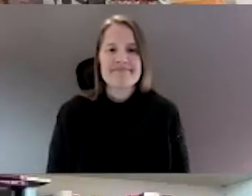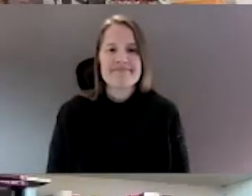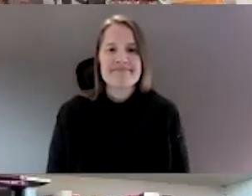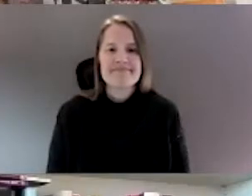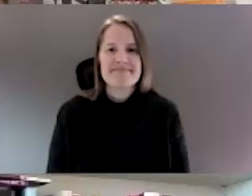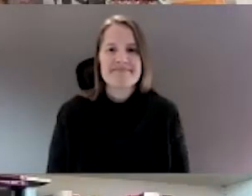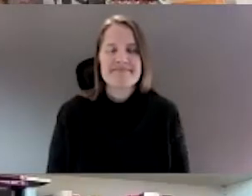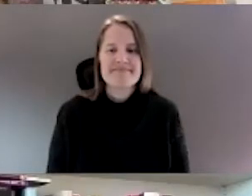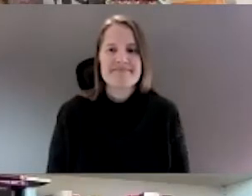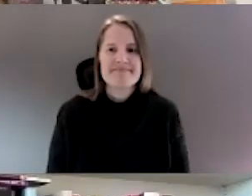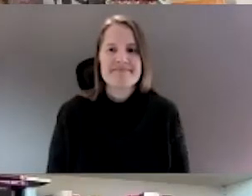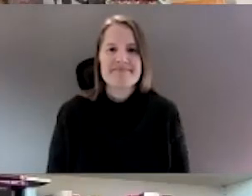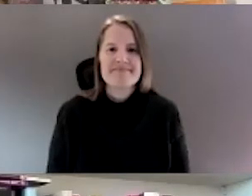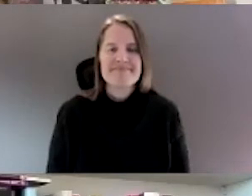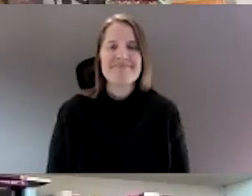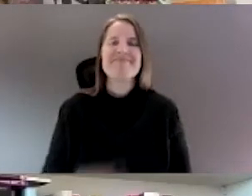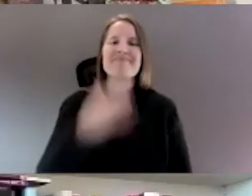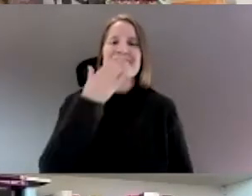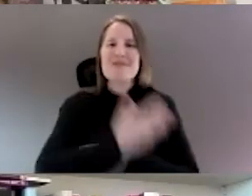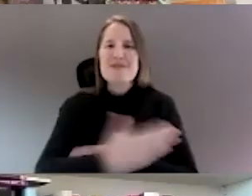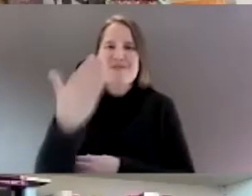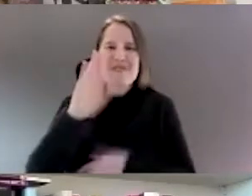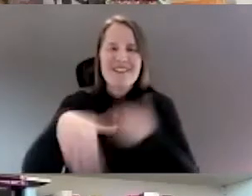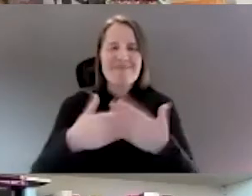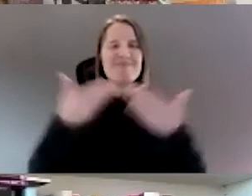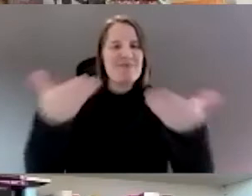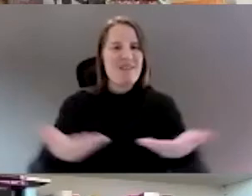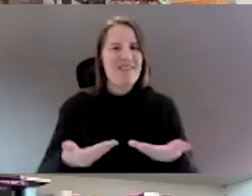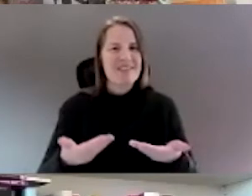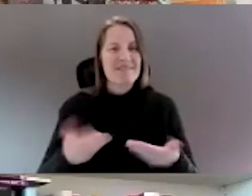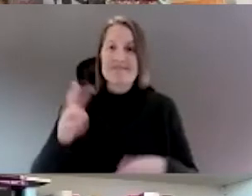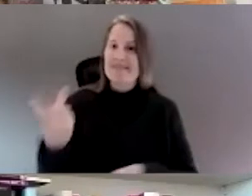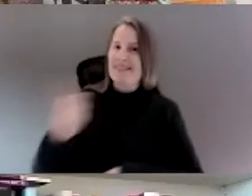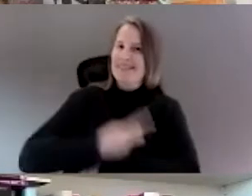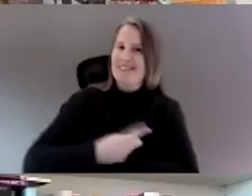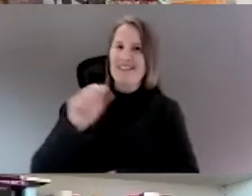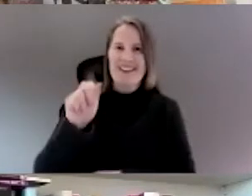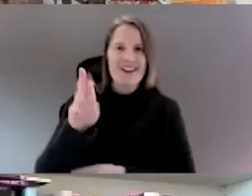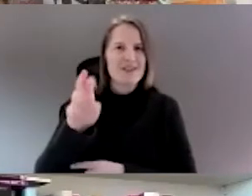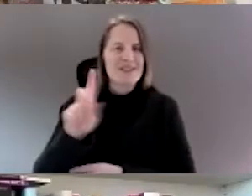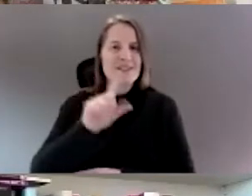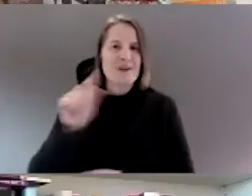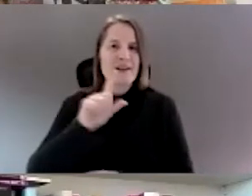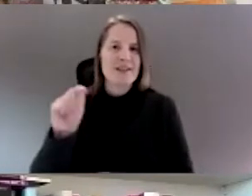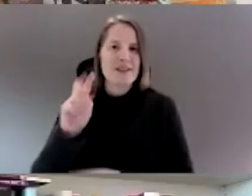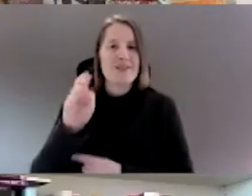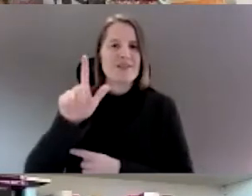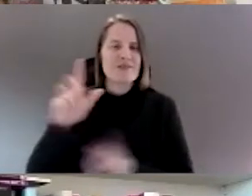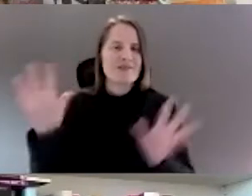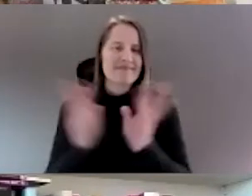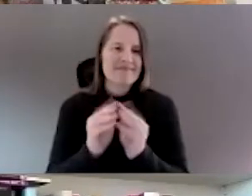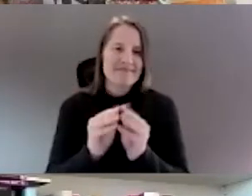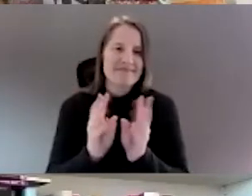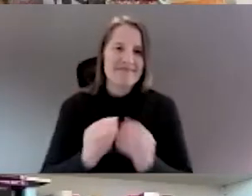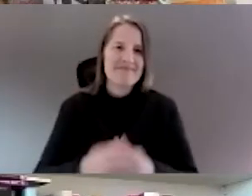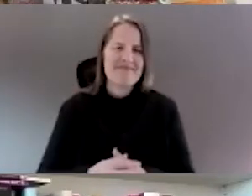Good morning, everyone, and welcome to Day 2 of the AUCD 2020 virtual conference. I hope you found Day 1 to